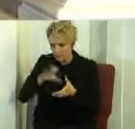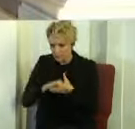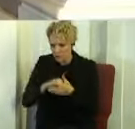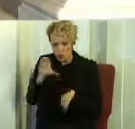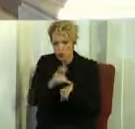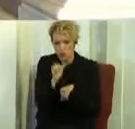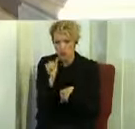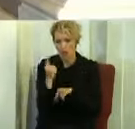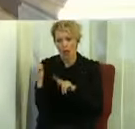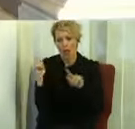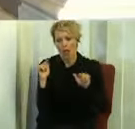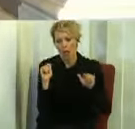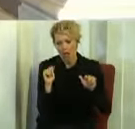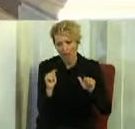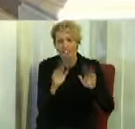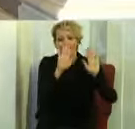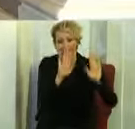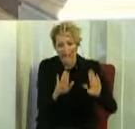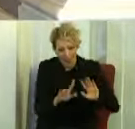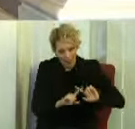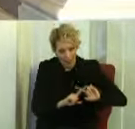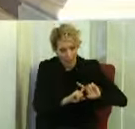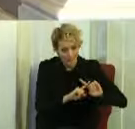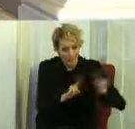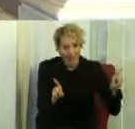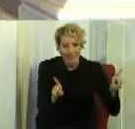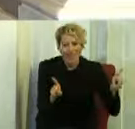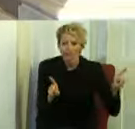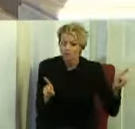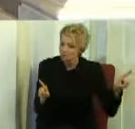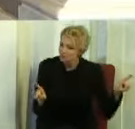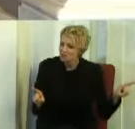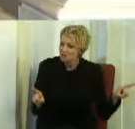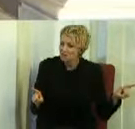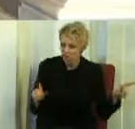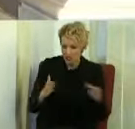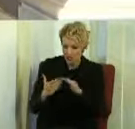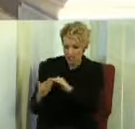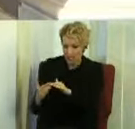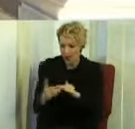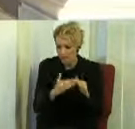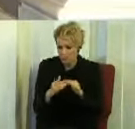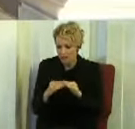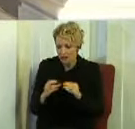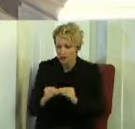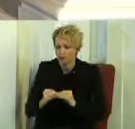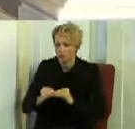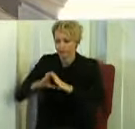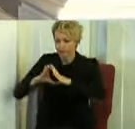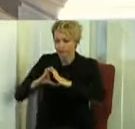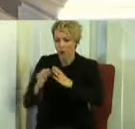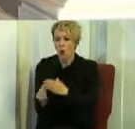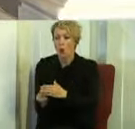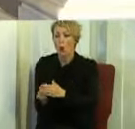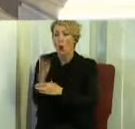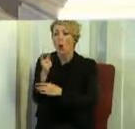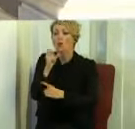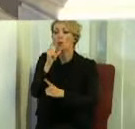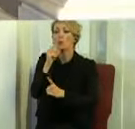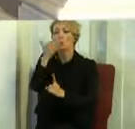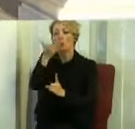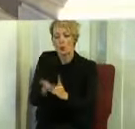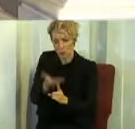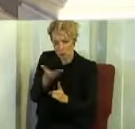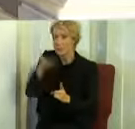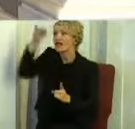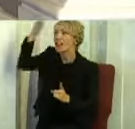about attendance on Sunday, but church is really about building the community of who God is and who God can be as